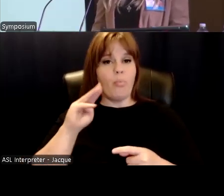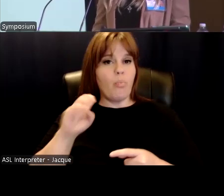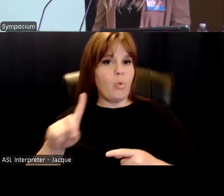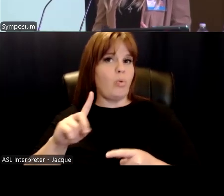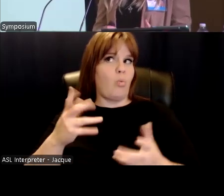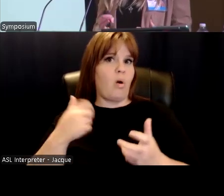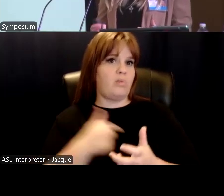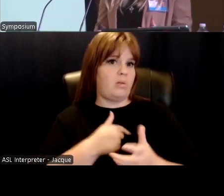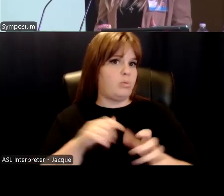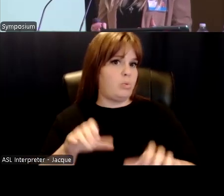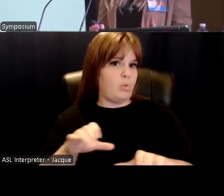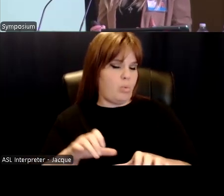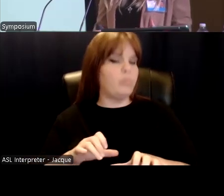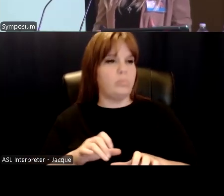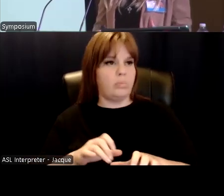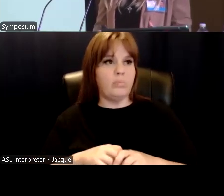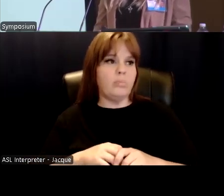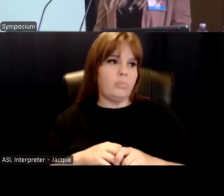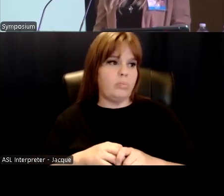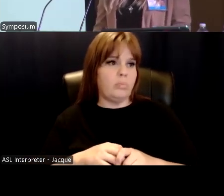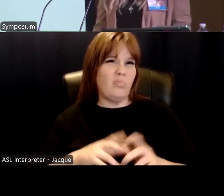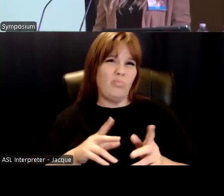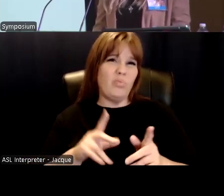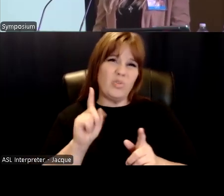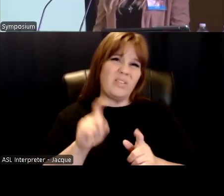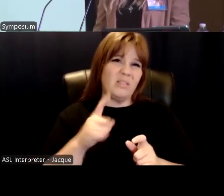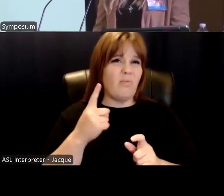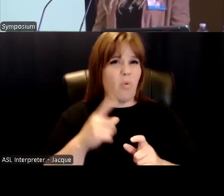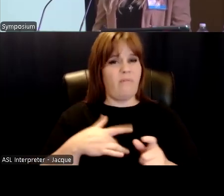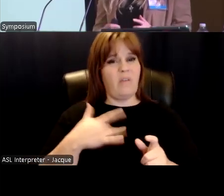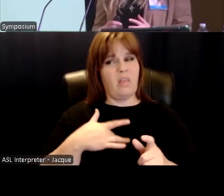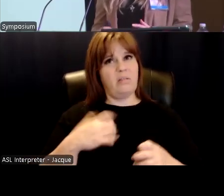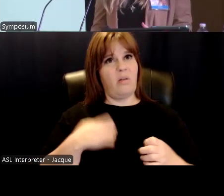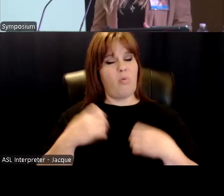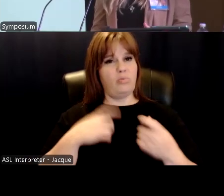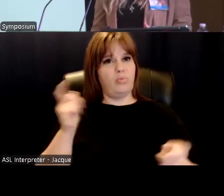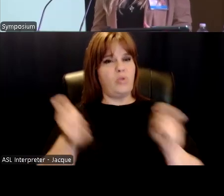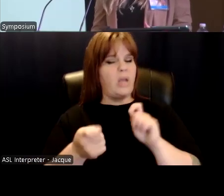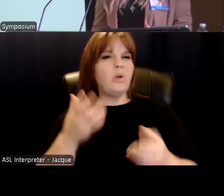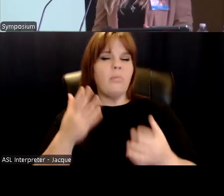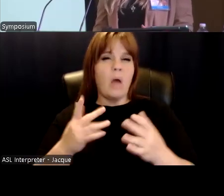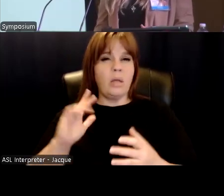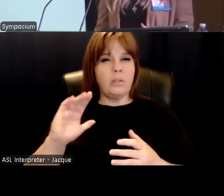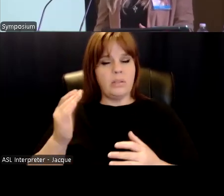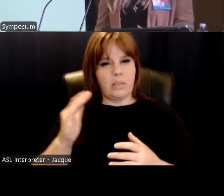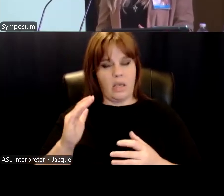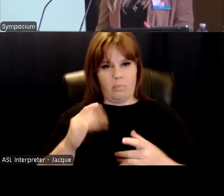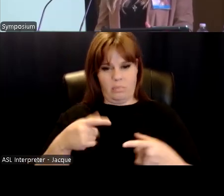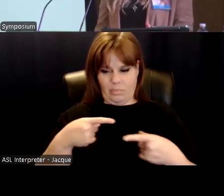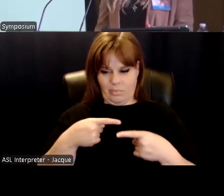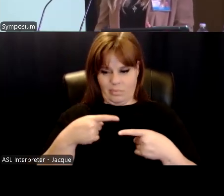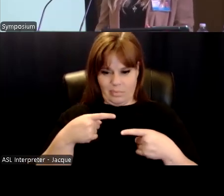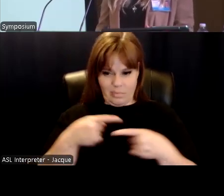actually necessary for our feelings and emotions to change. And it might seem paradoxical to increase